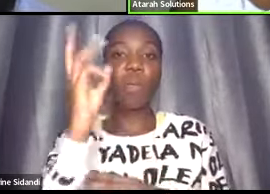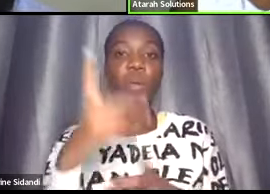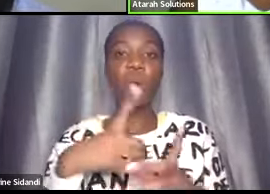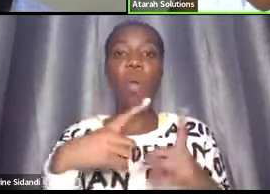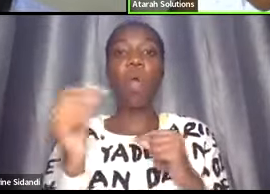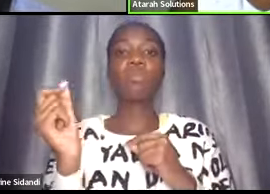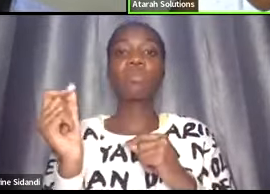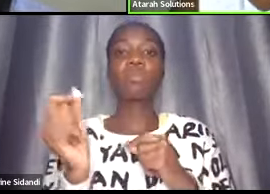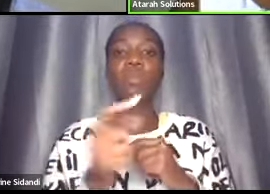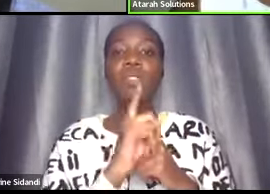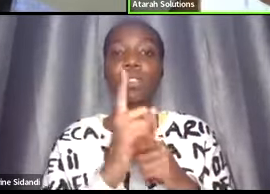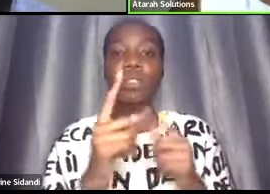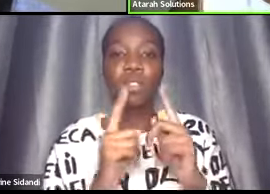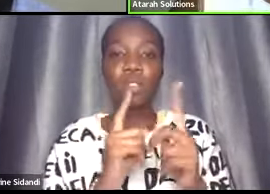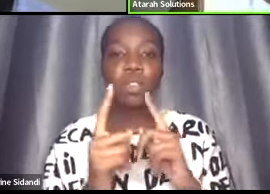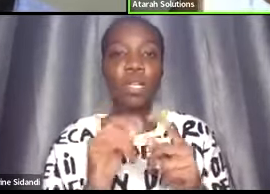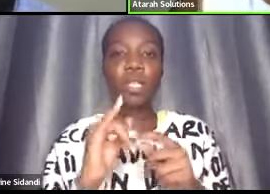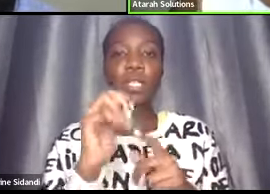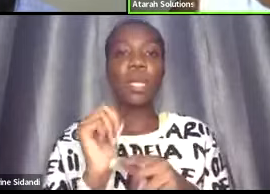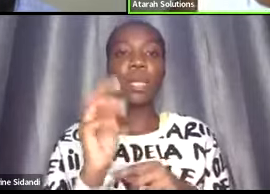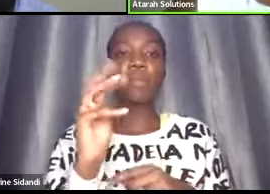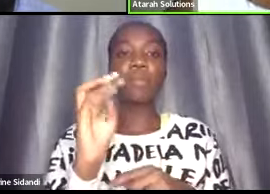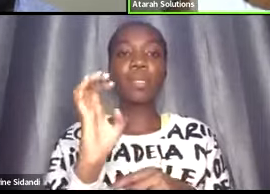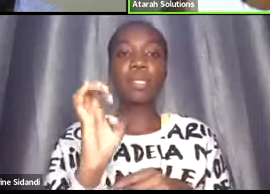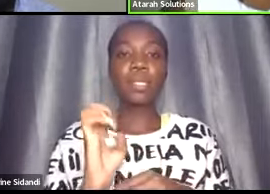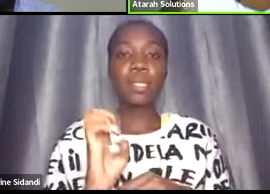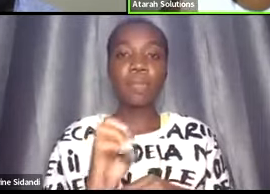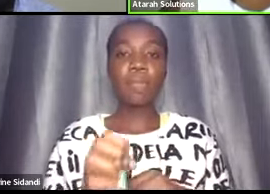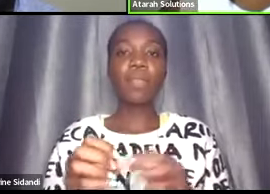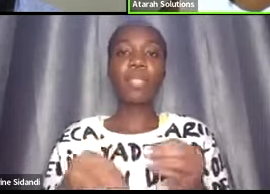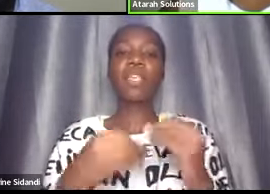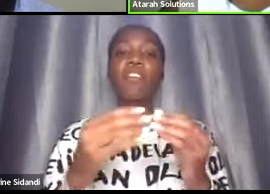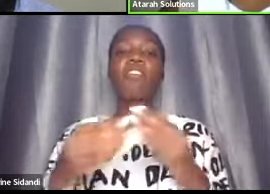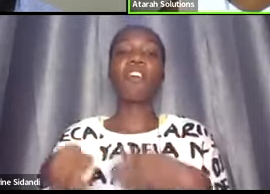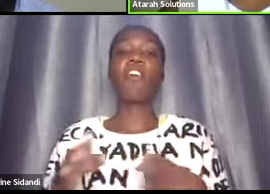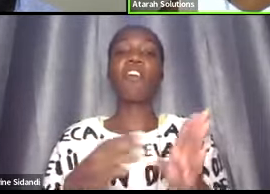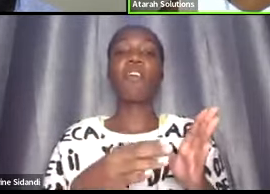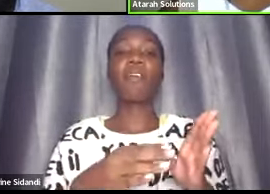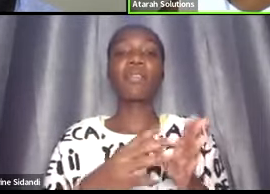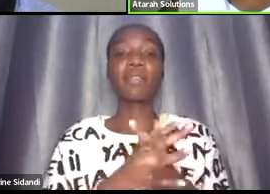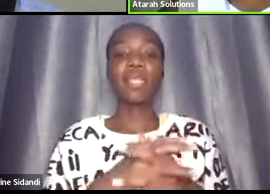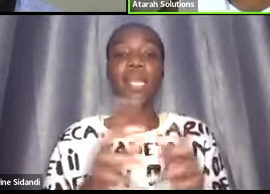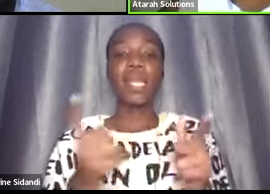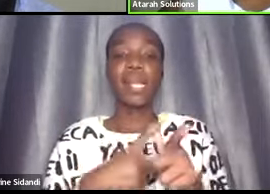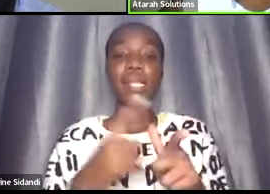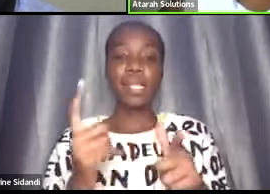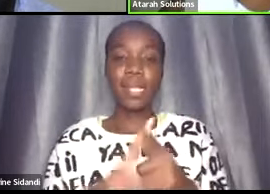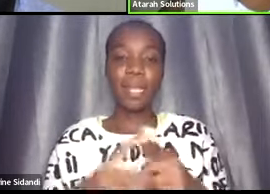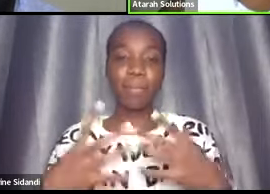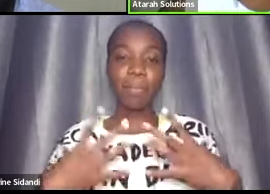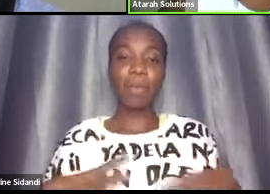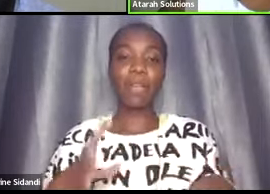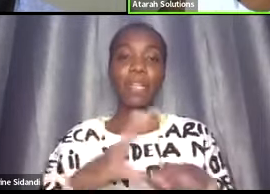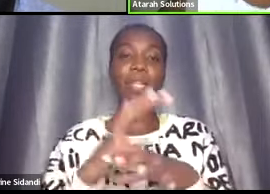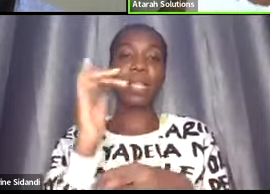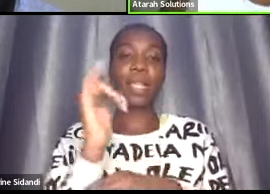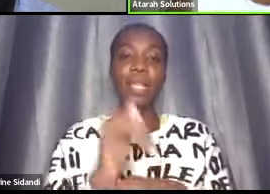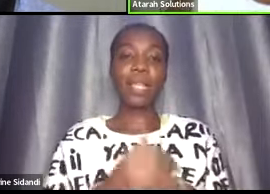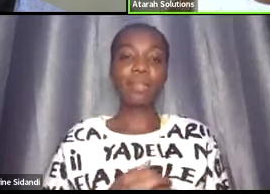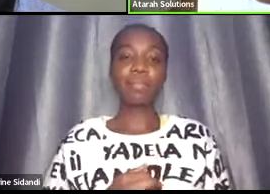give us an offer soon for at least 1 session, so that people can get that. Yes, Beverly, I've seen your